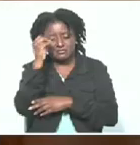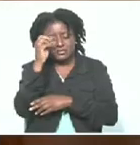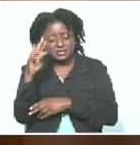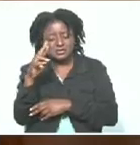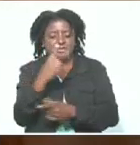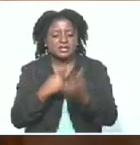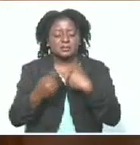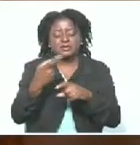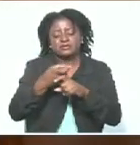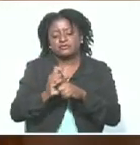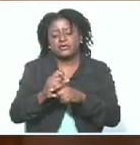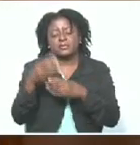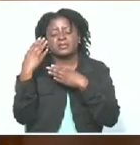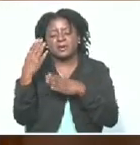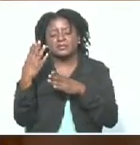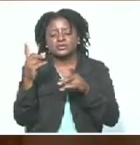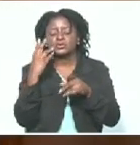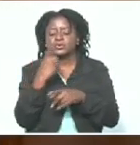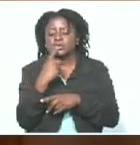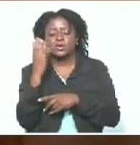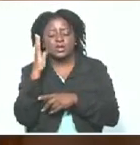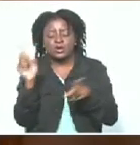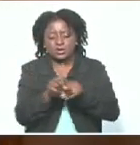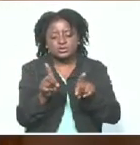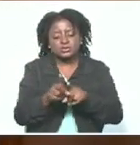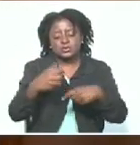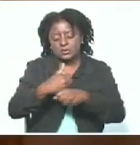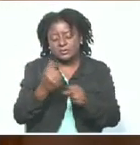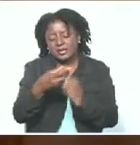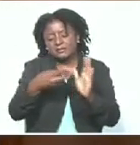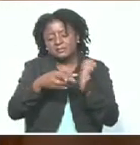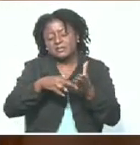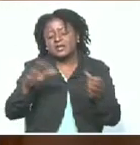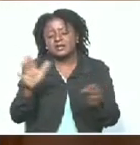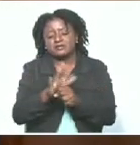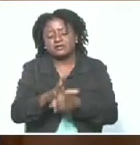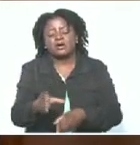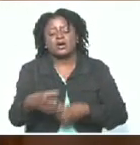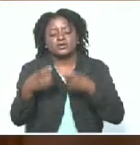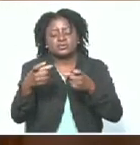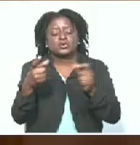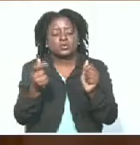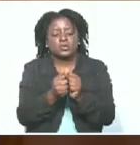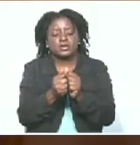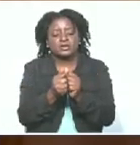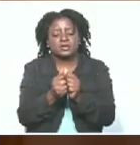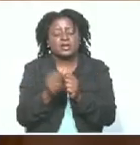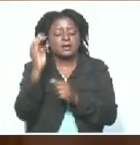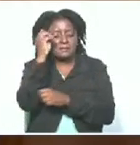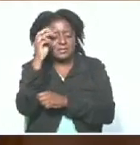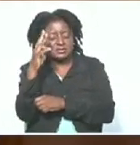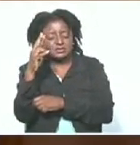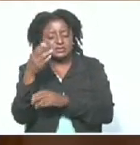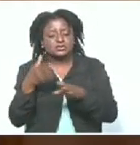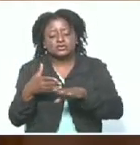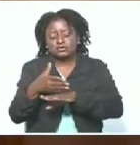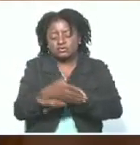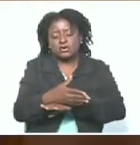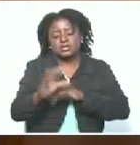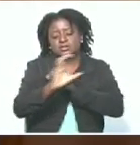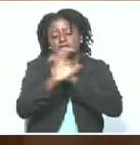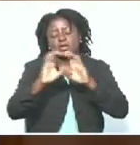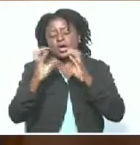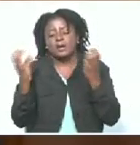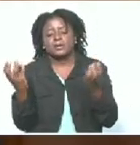Bahamas who will also make meaningful contributions with colleague ministers from across the Commonwealth, dealing with significant issues